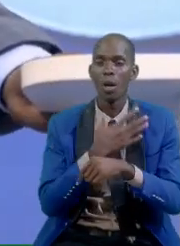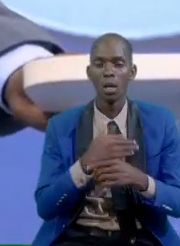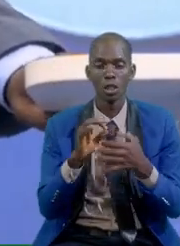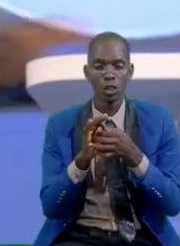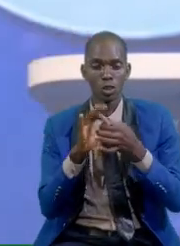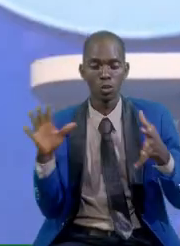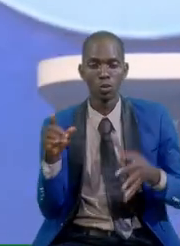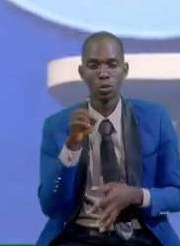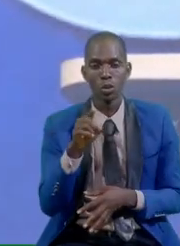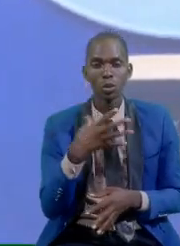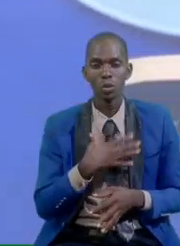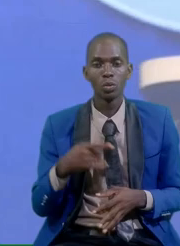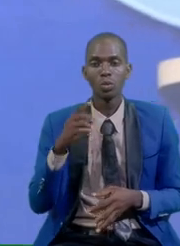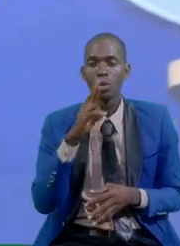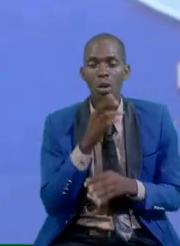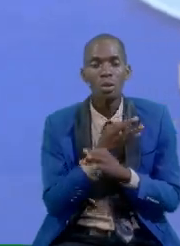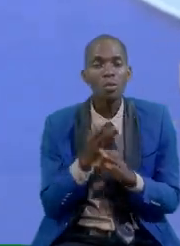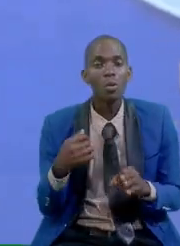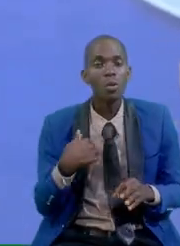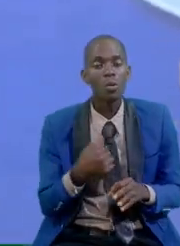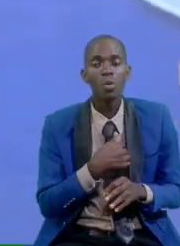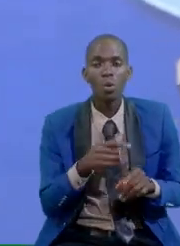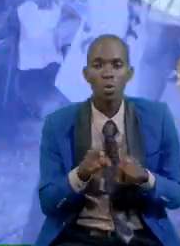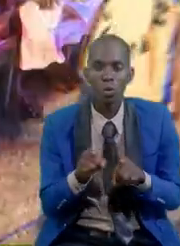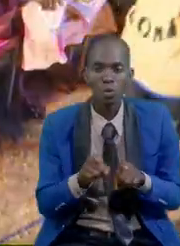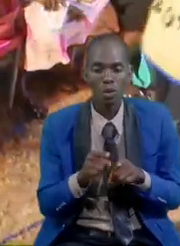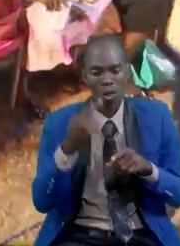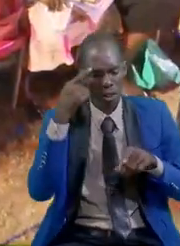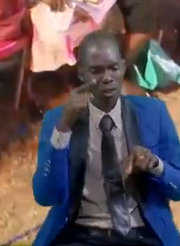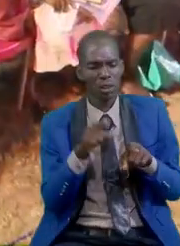free, we also agree, go out free.